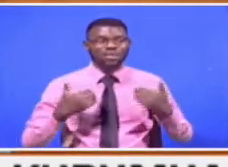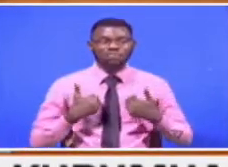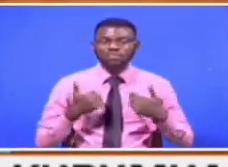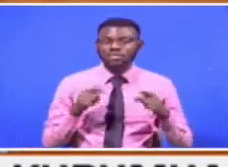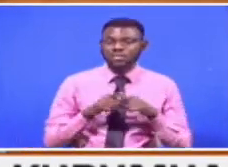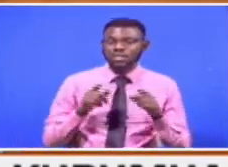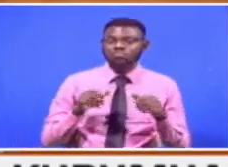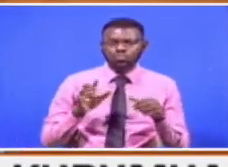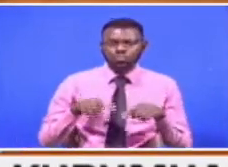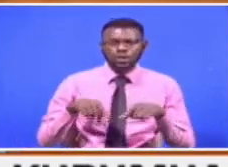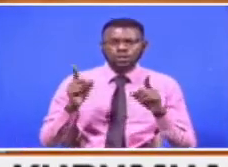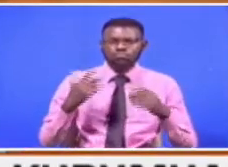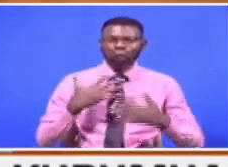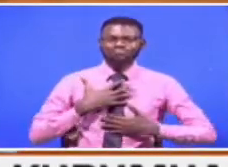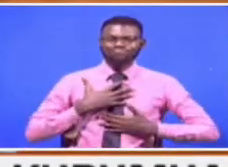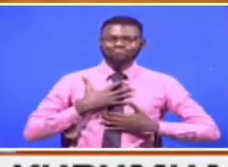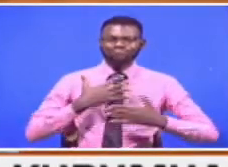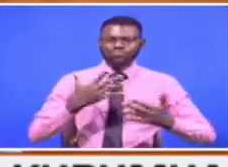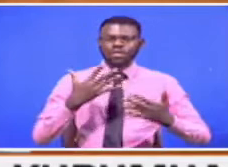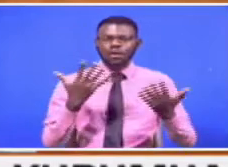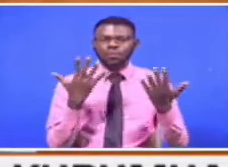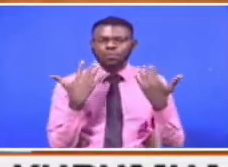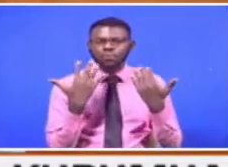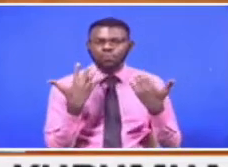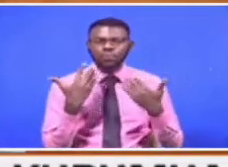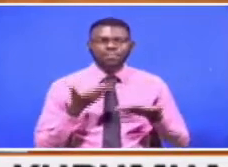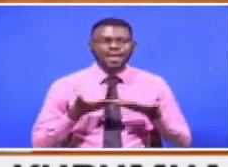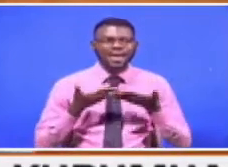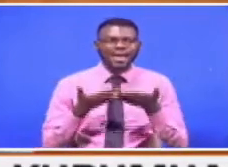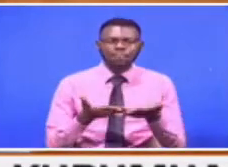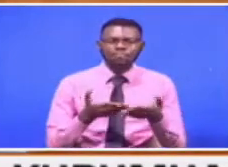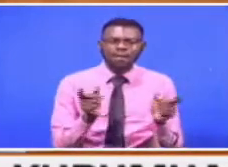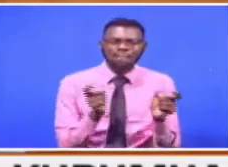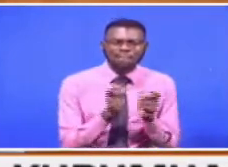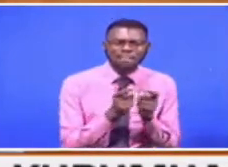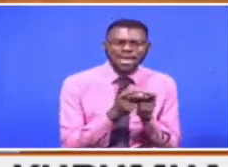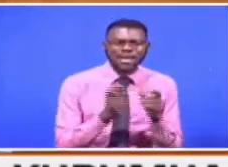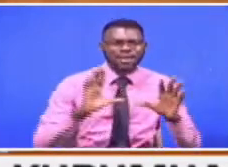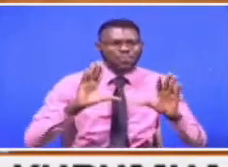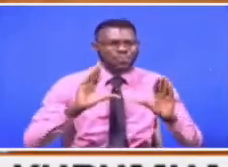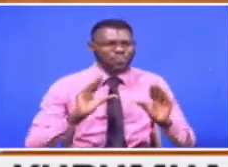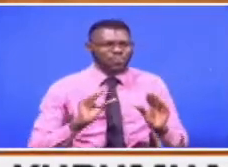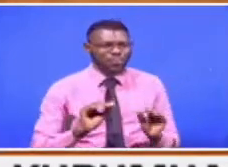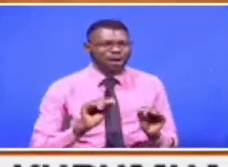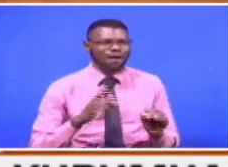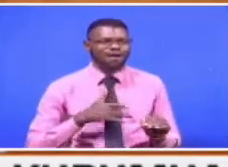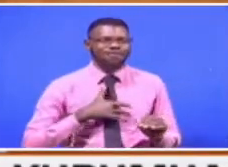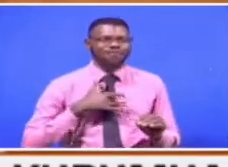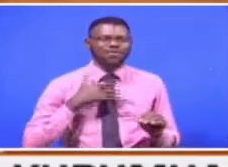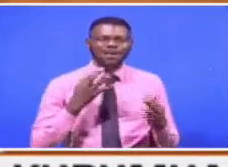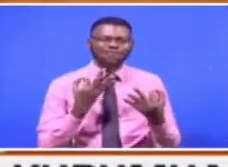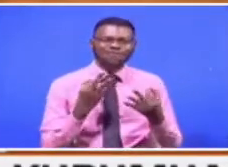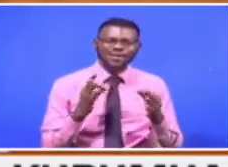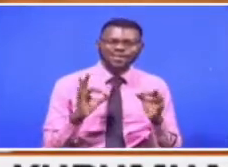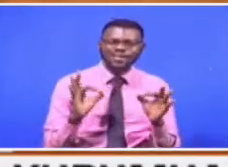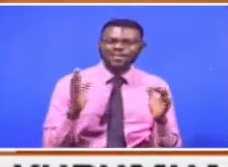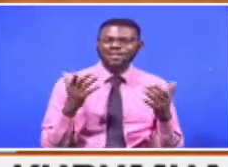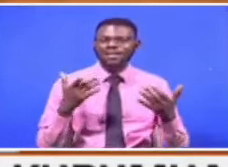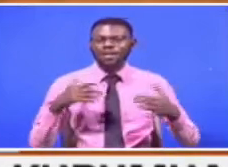carry the pain, and the breath can help you to breathe through the pain. And then you will feel free, you will feel